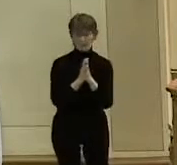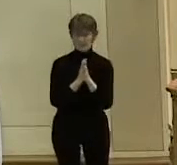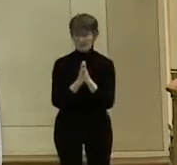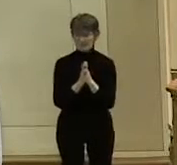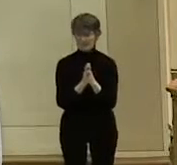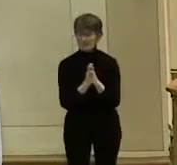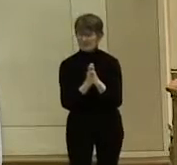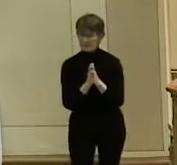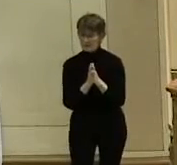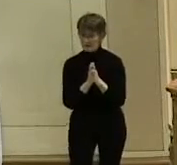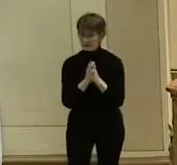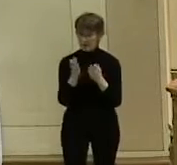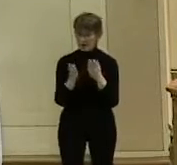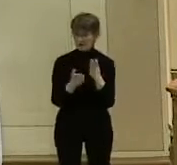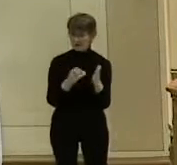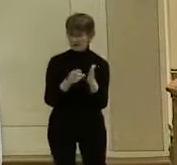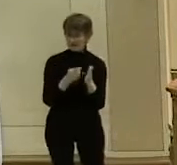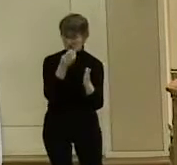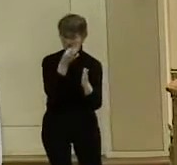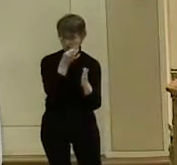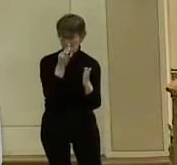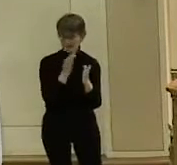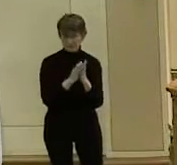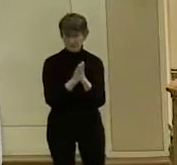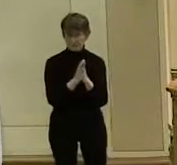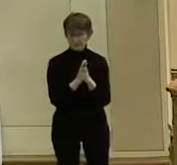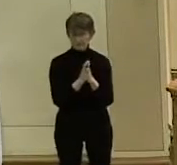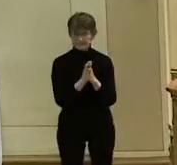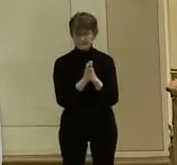For the second Eucharistic prayer.